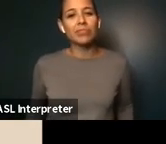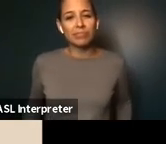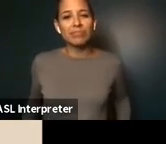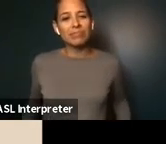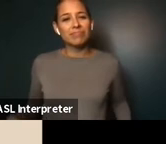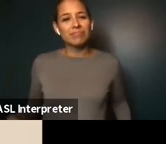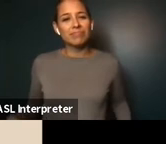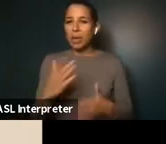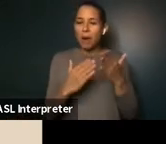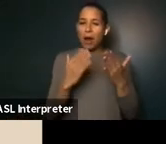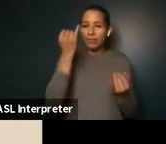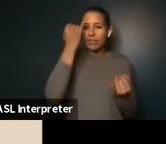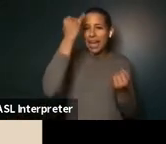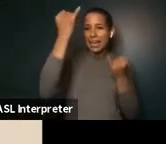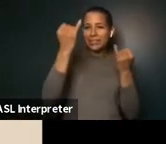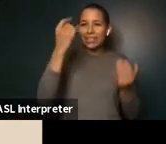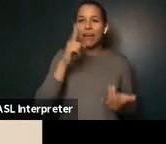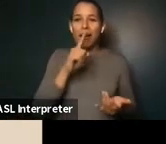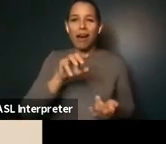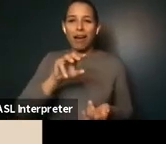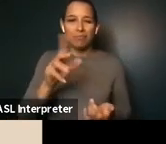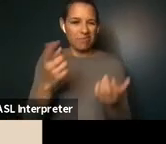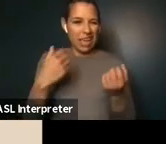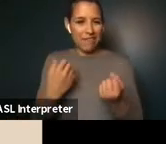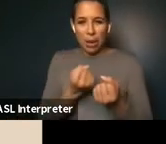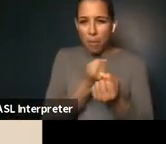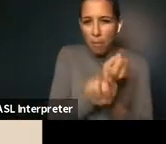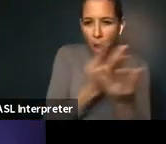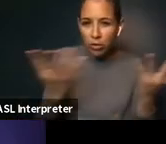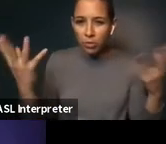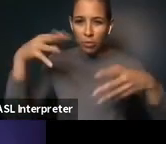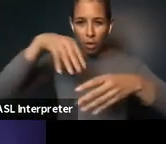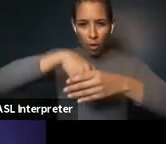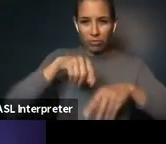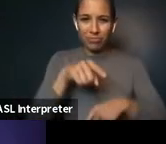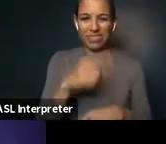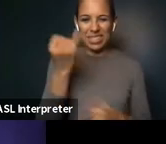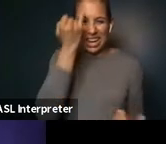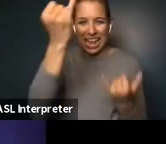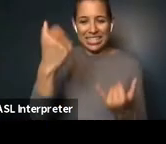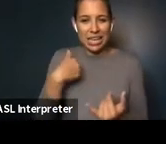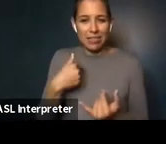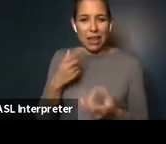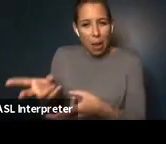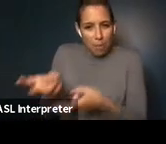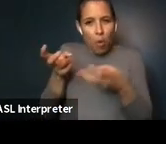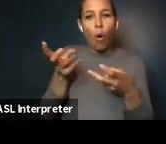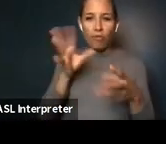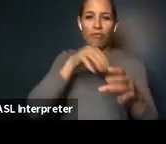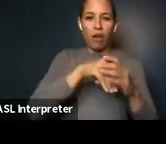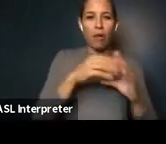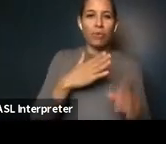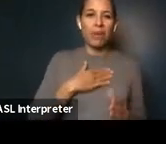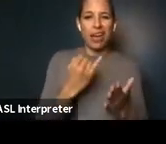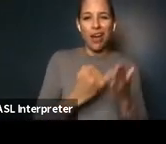was also something that I'm drawing on and I'll show at the very end. Um, I'll just, these are other